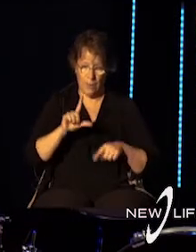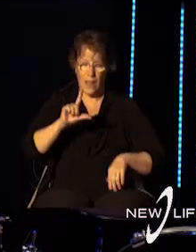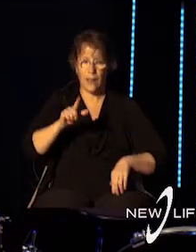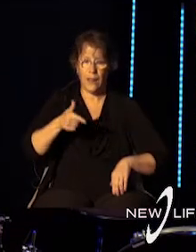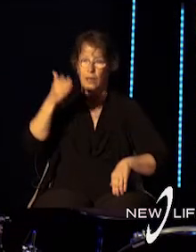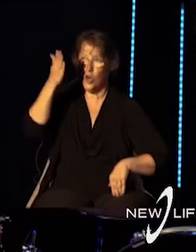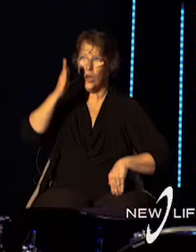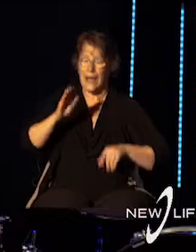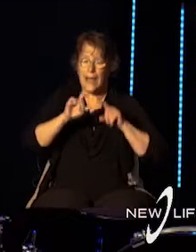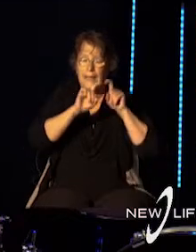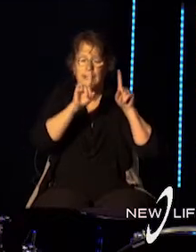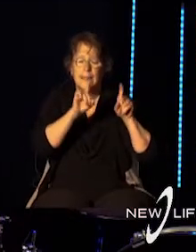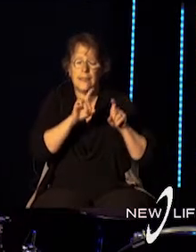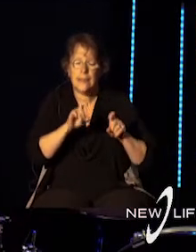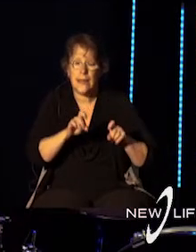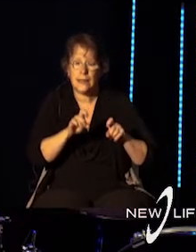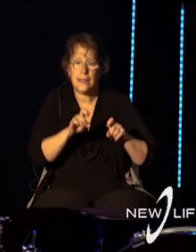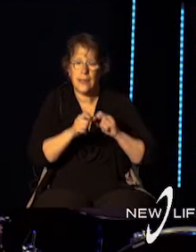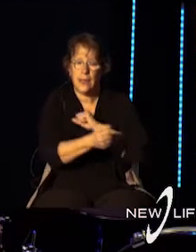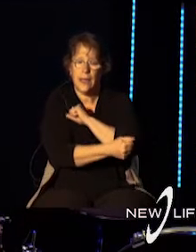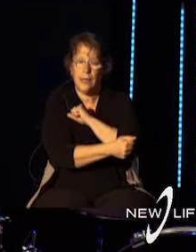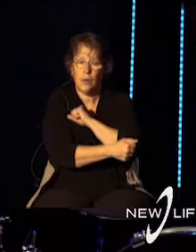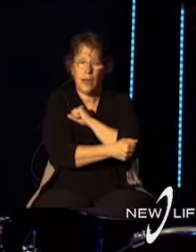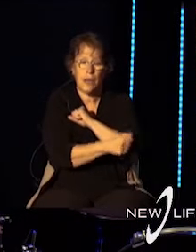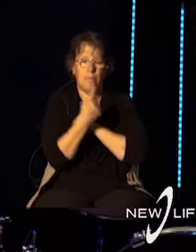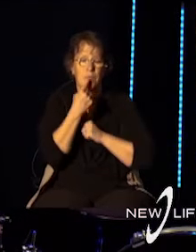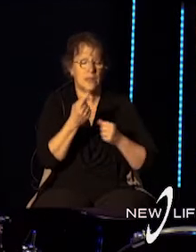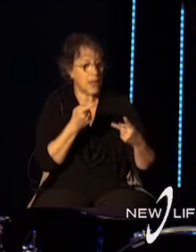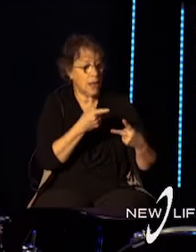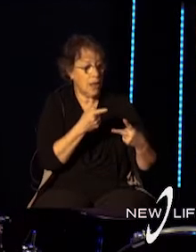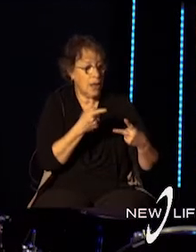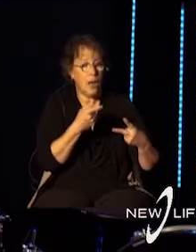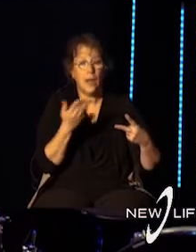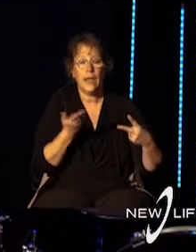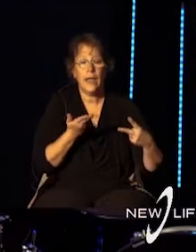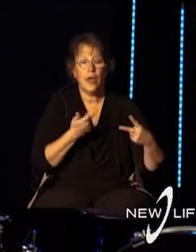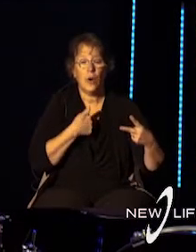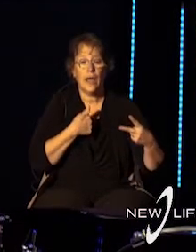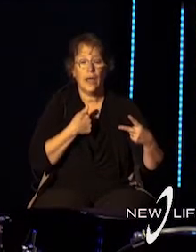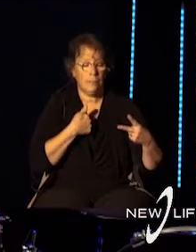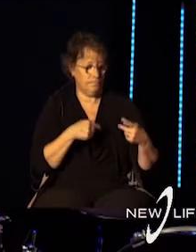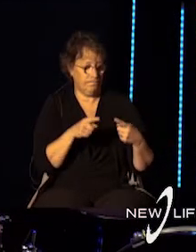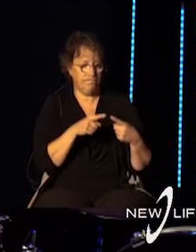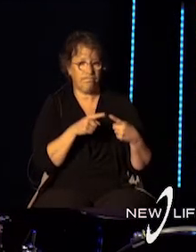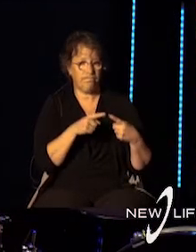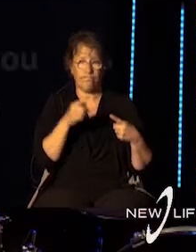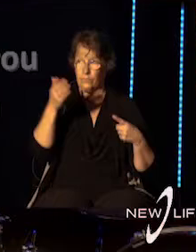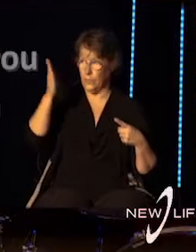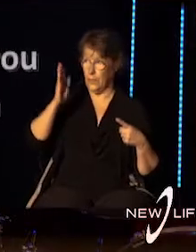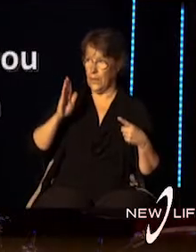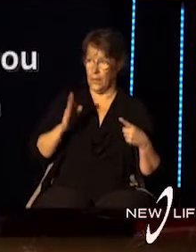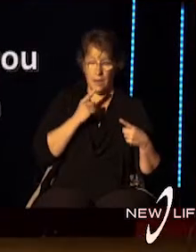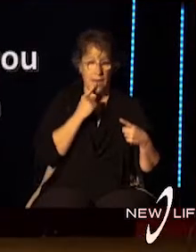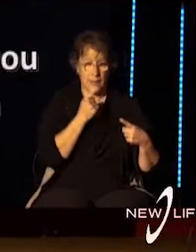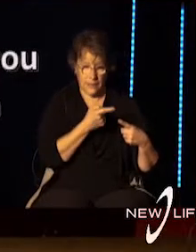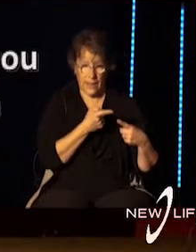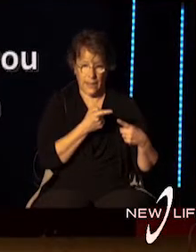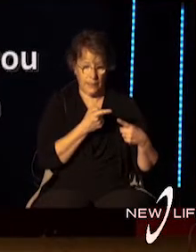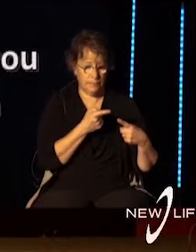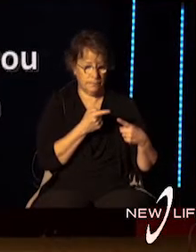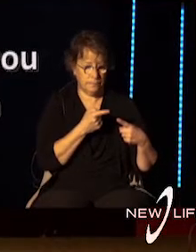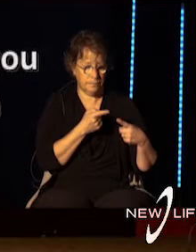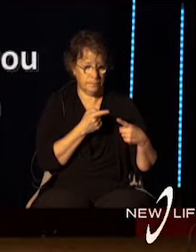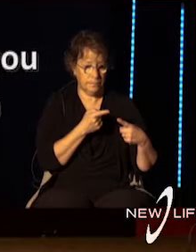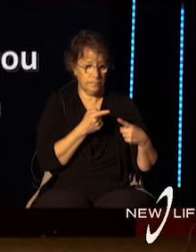tested Abraham. He said to him, "Abraham, here I am," he said. Then God said, "Take your son, your